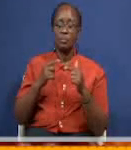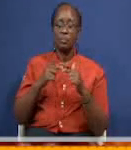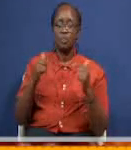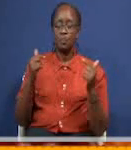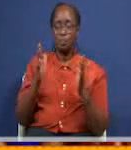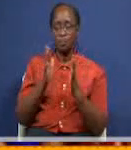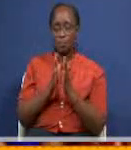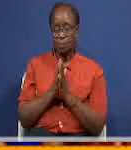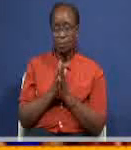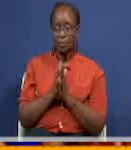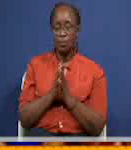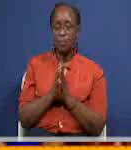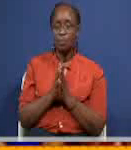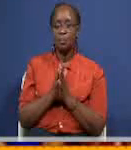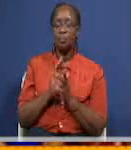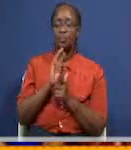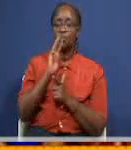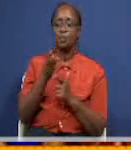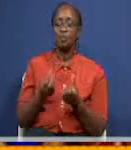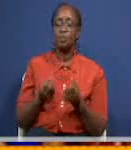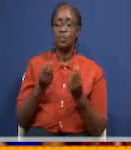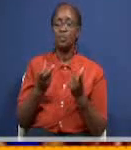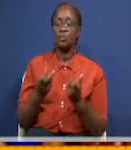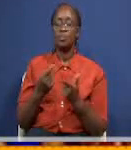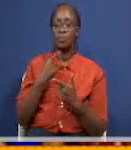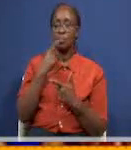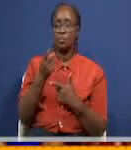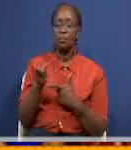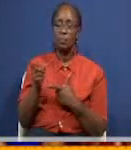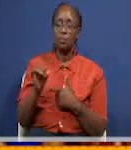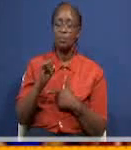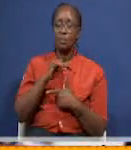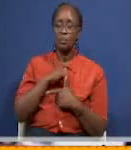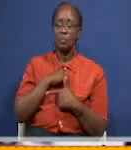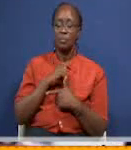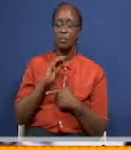umingijo senetas. Well, as many as of that opinion, say aye.